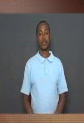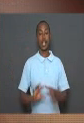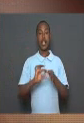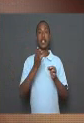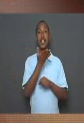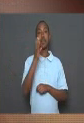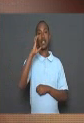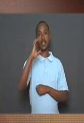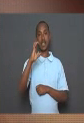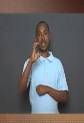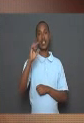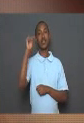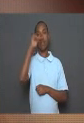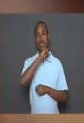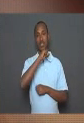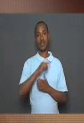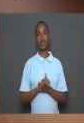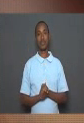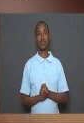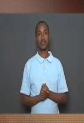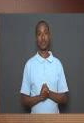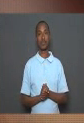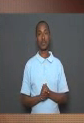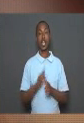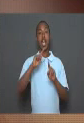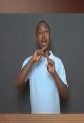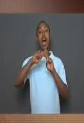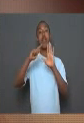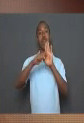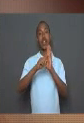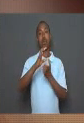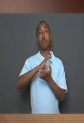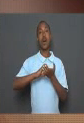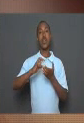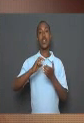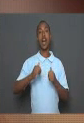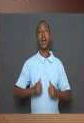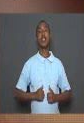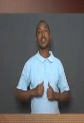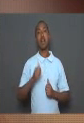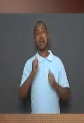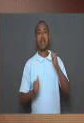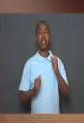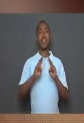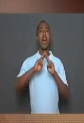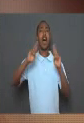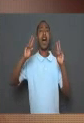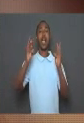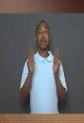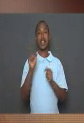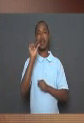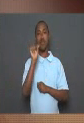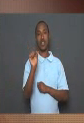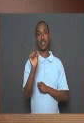Statement C is false. Ionic compounds have relatively high melting